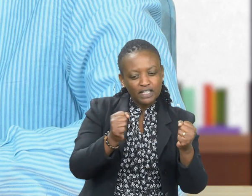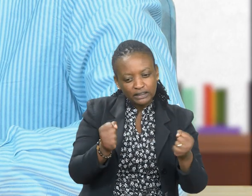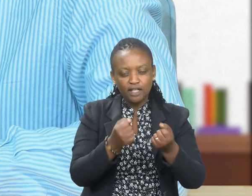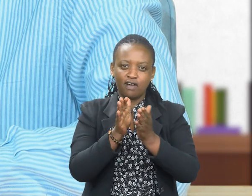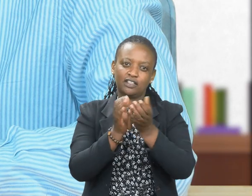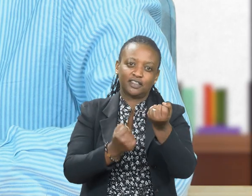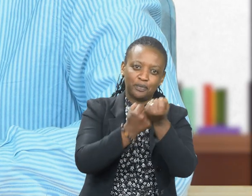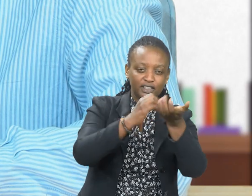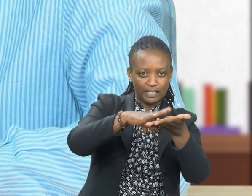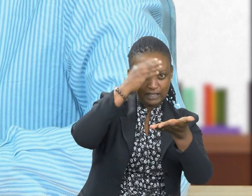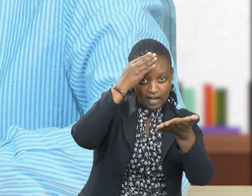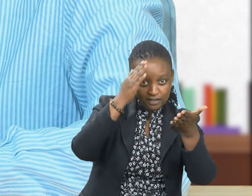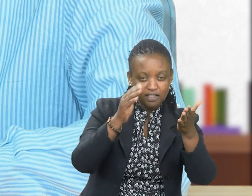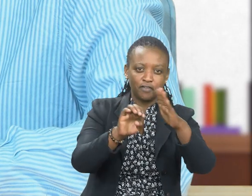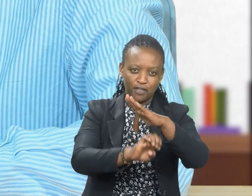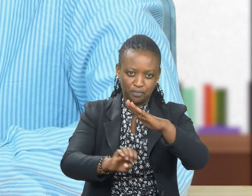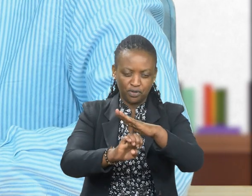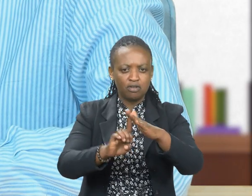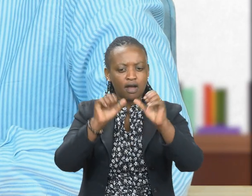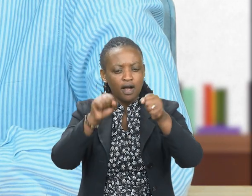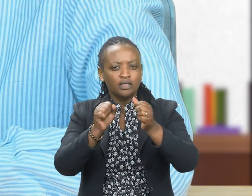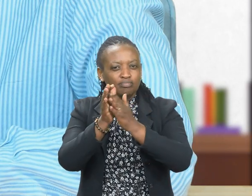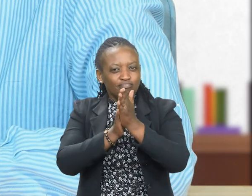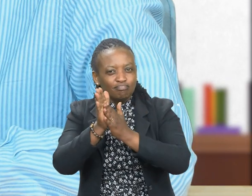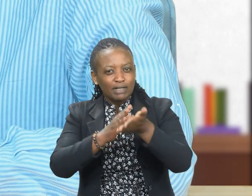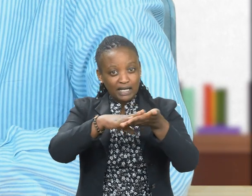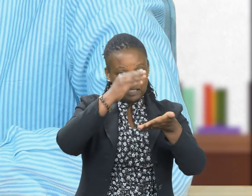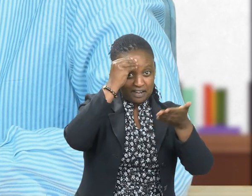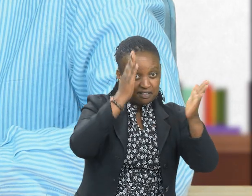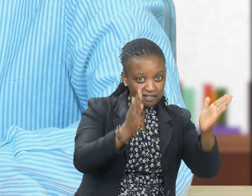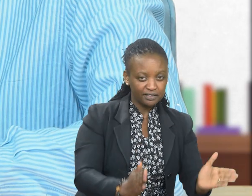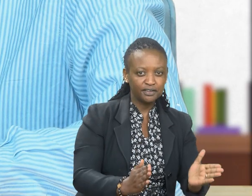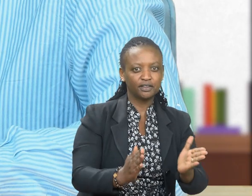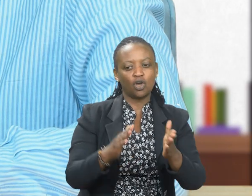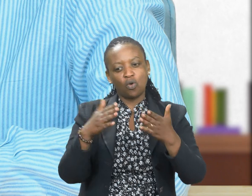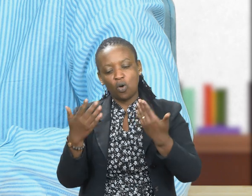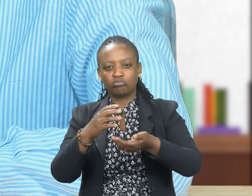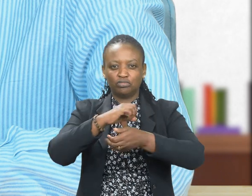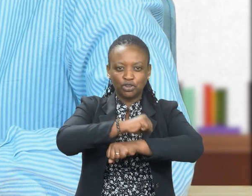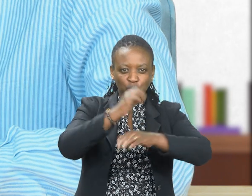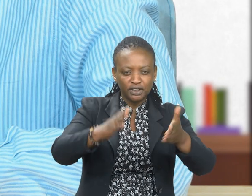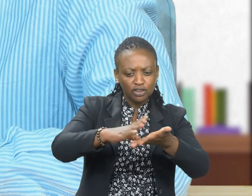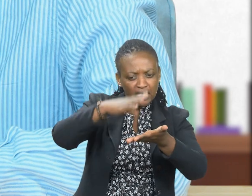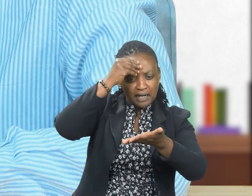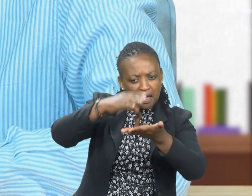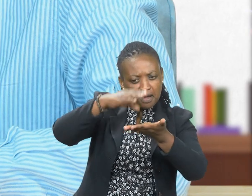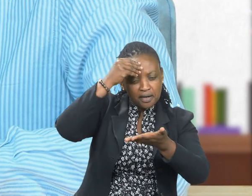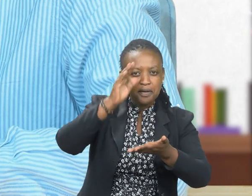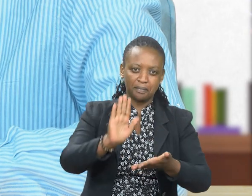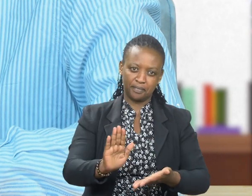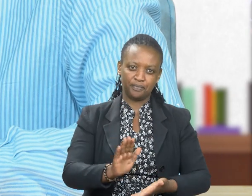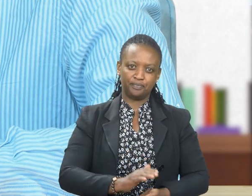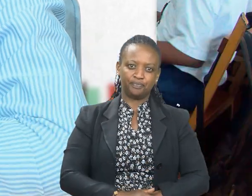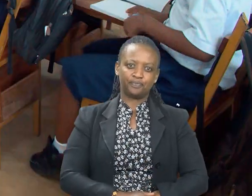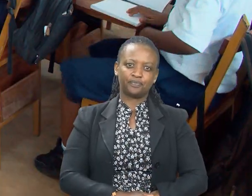by creating safe and supportive learning environment, which is going to motivate these learners or students